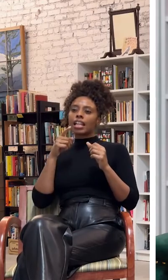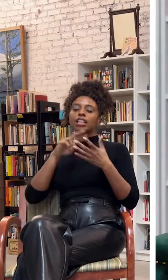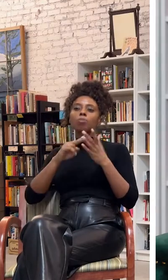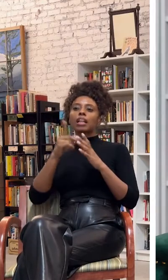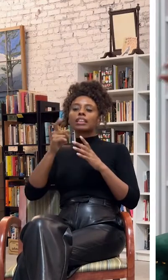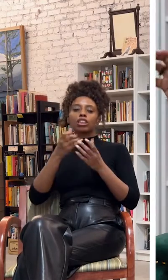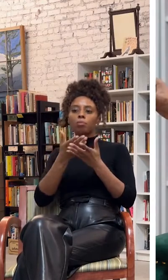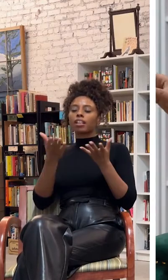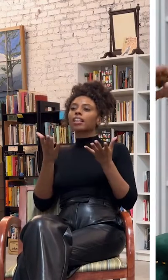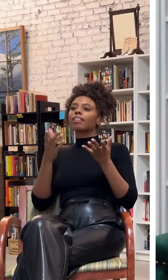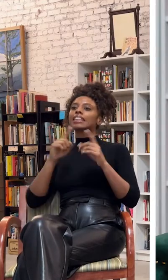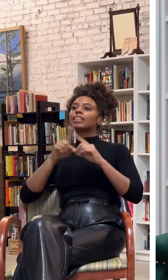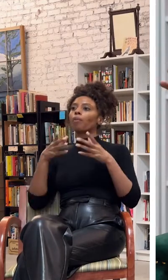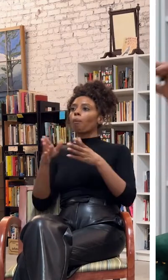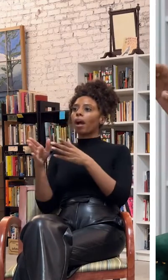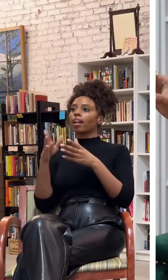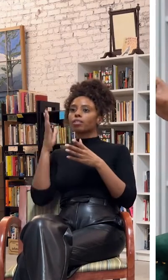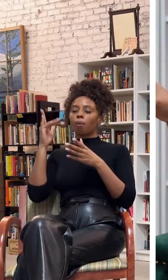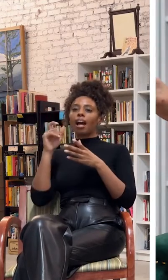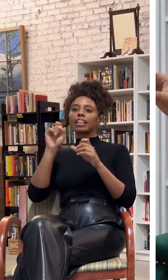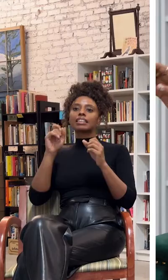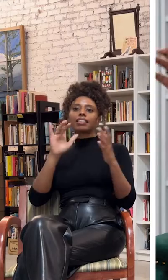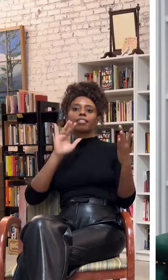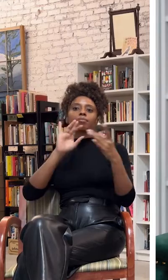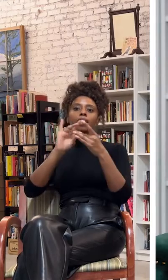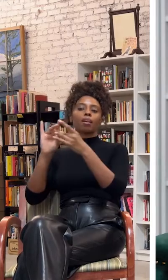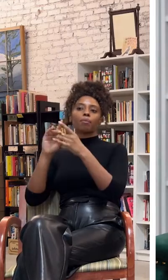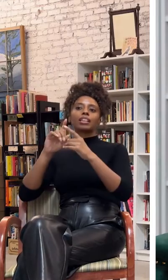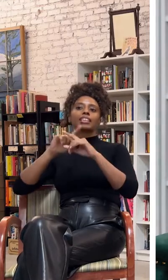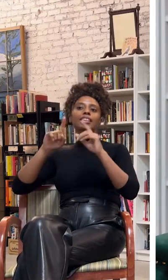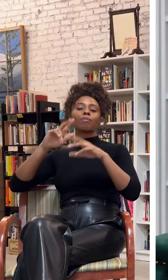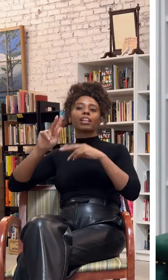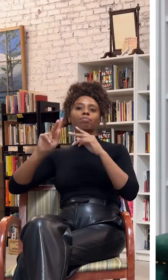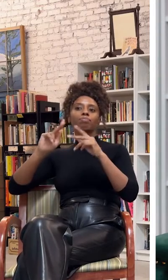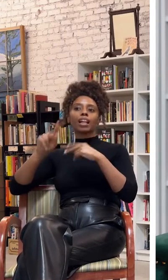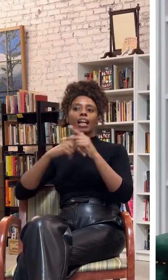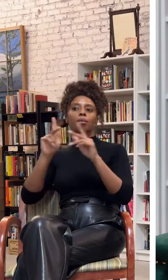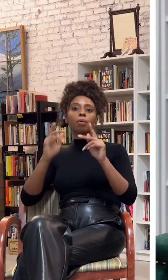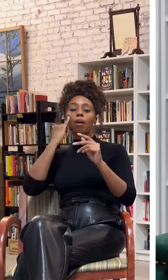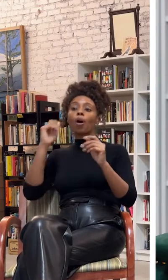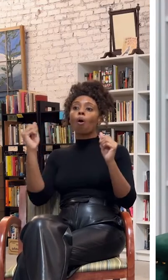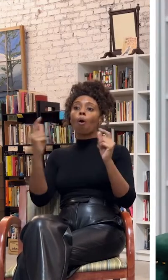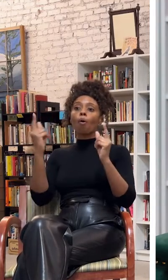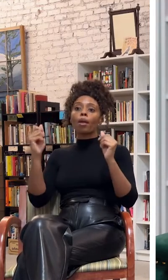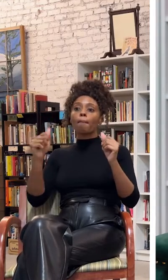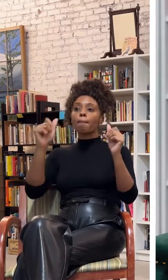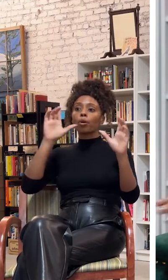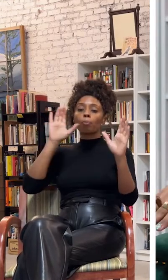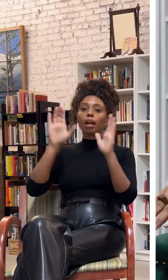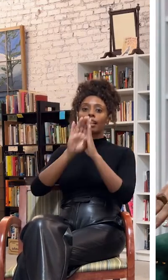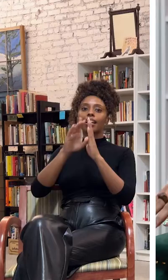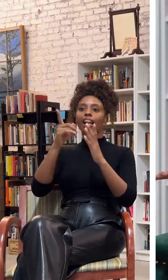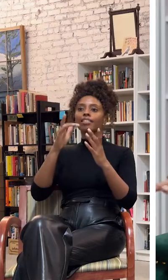to exist in a lot of different ways, because it has to touch a lot of kinds of people. And if I only post pictures and those types of things, that's only touching